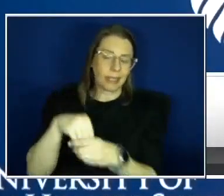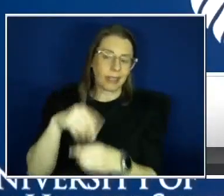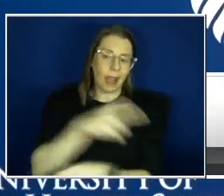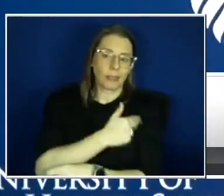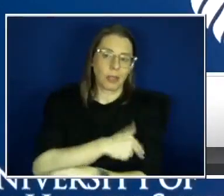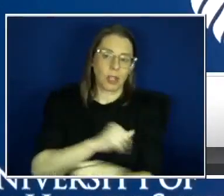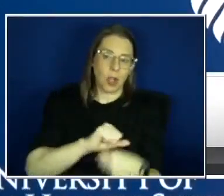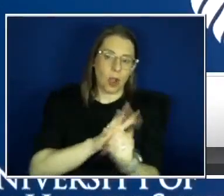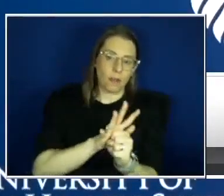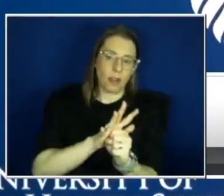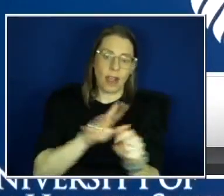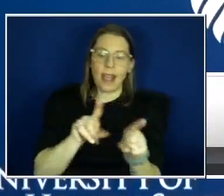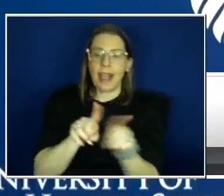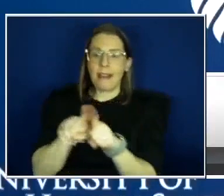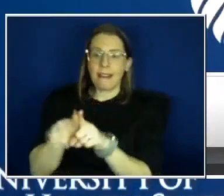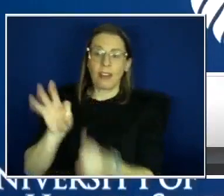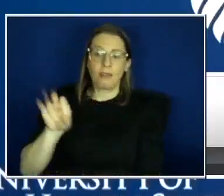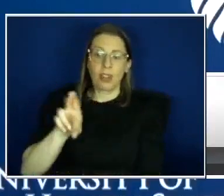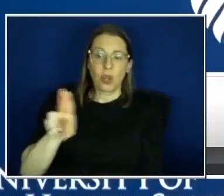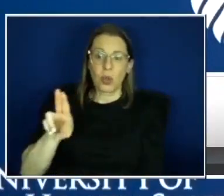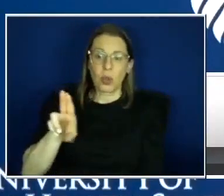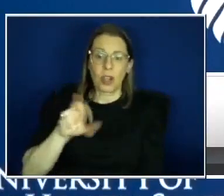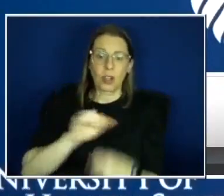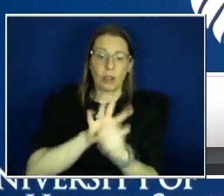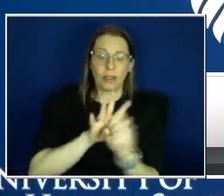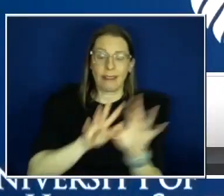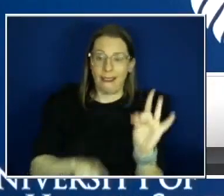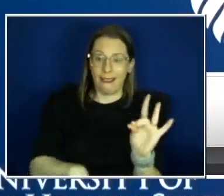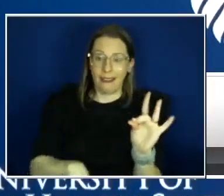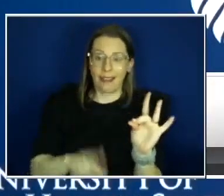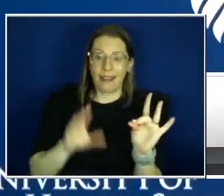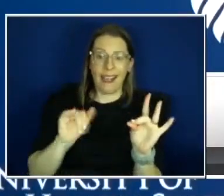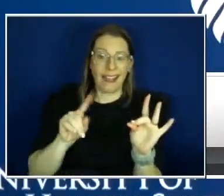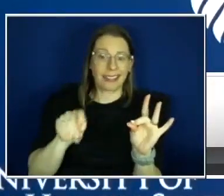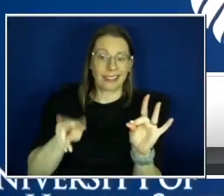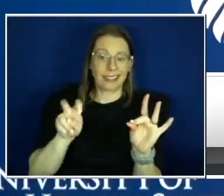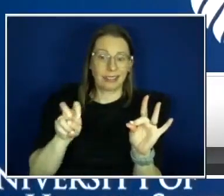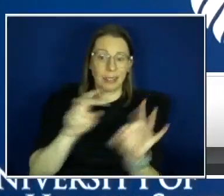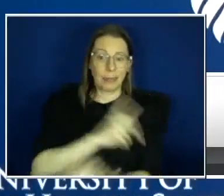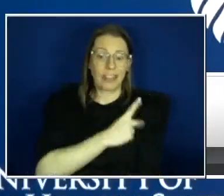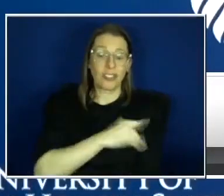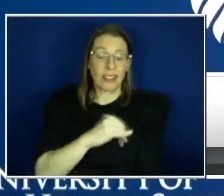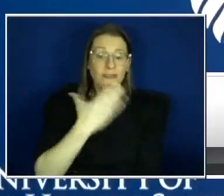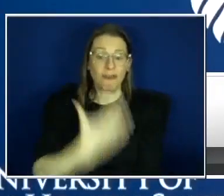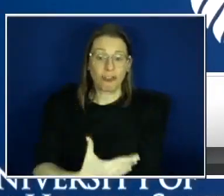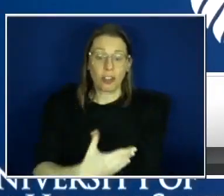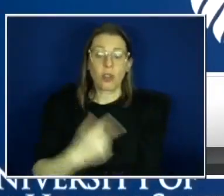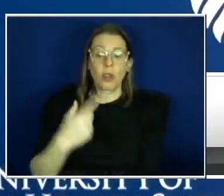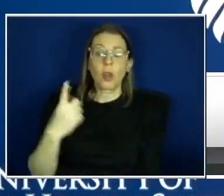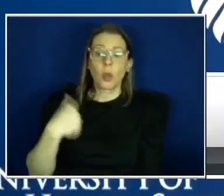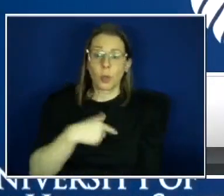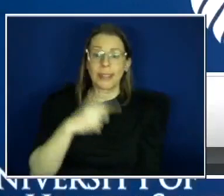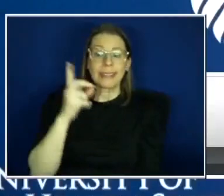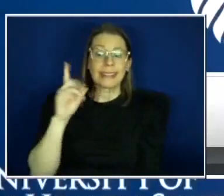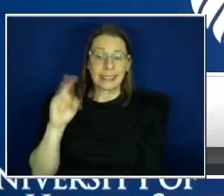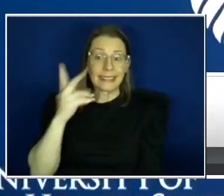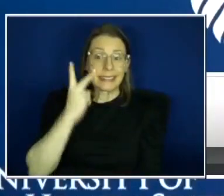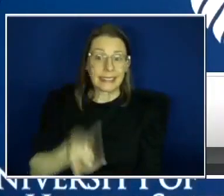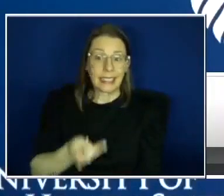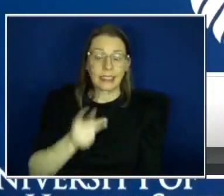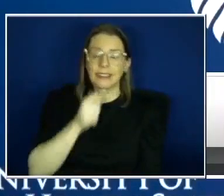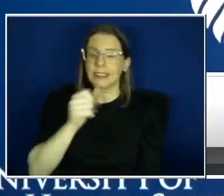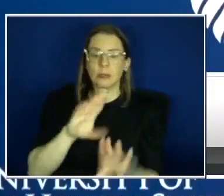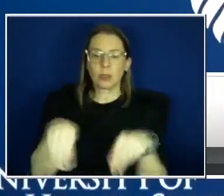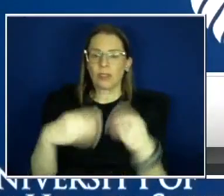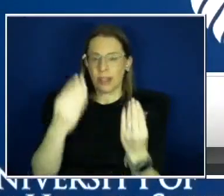and influenza. COVID, only 8 active patients in the hospital. That's good. And we did see, I know we didn't necessarily provide that